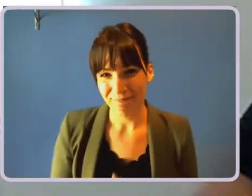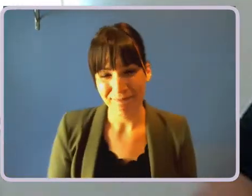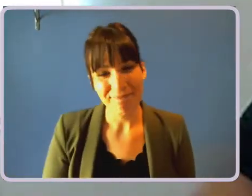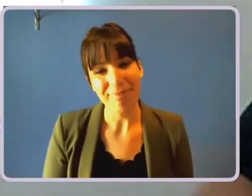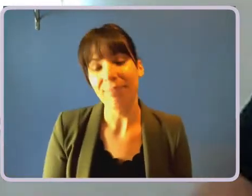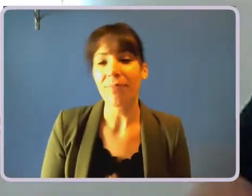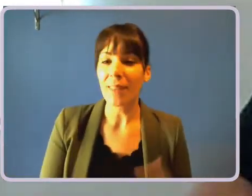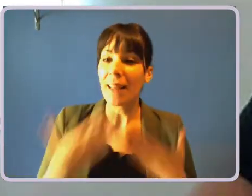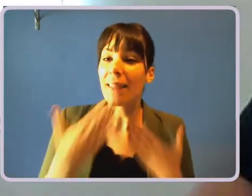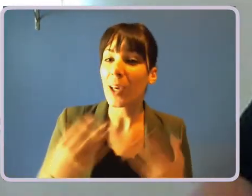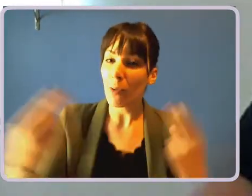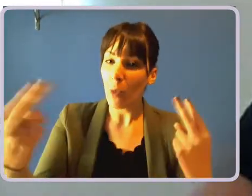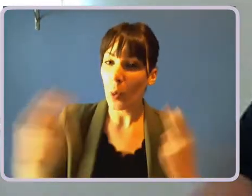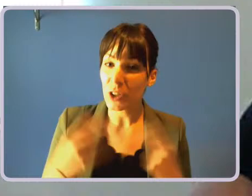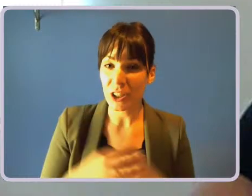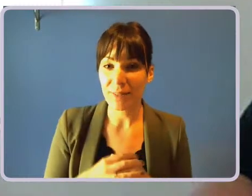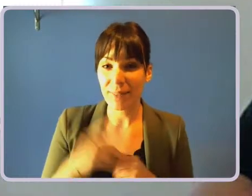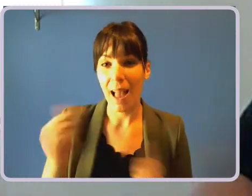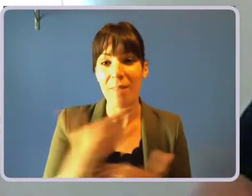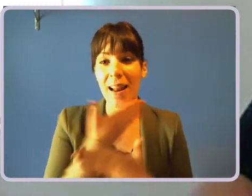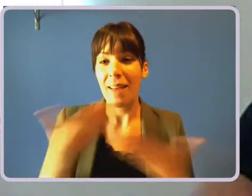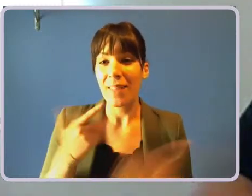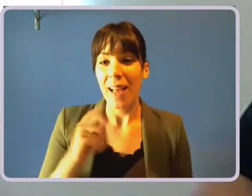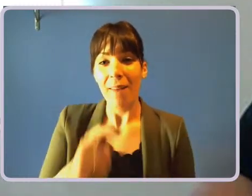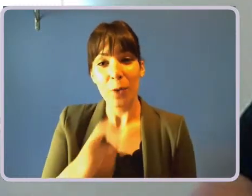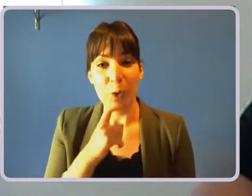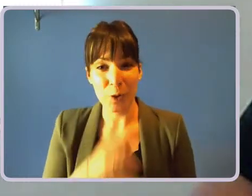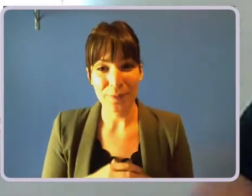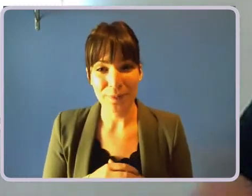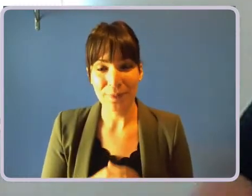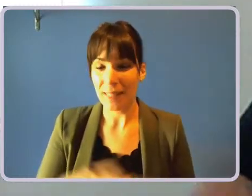watching. Have a wonderful afternoon. Stay